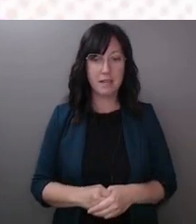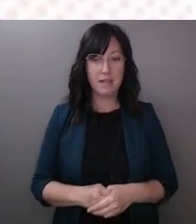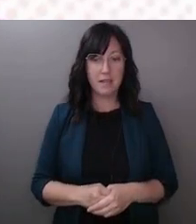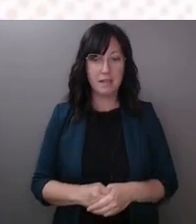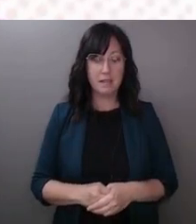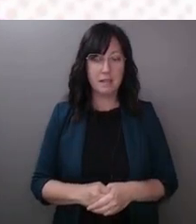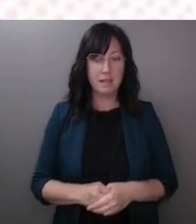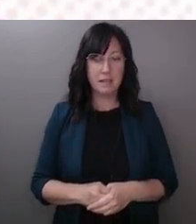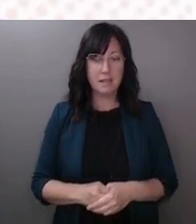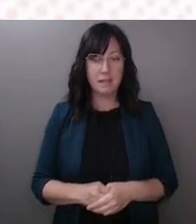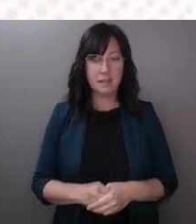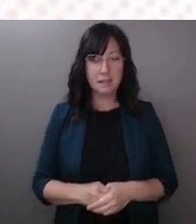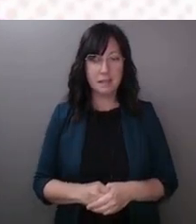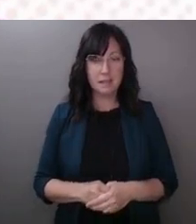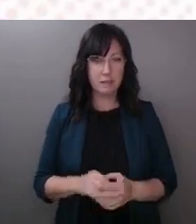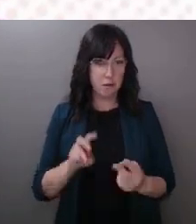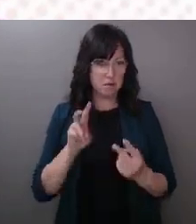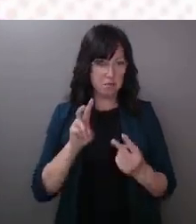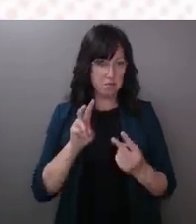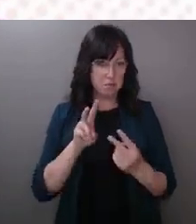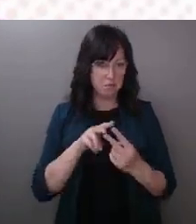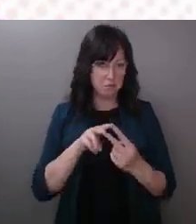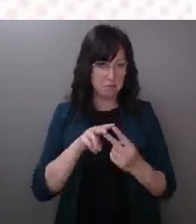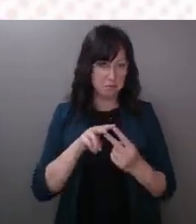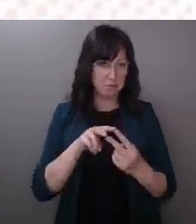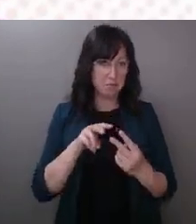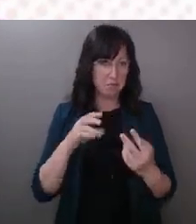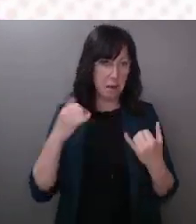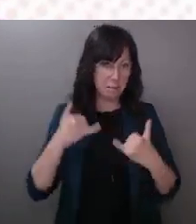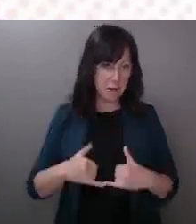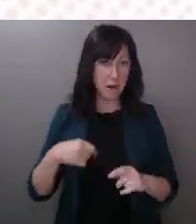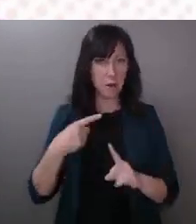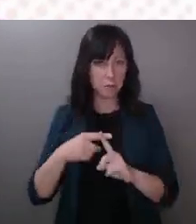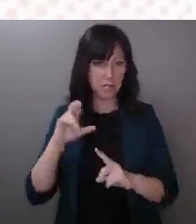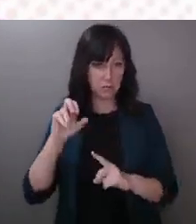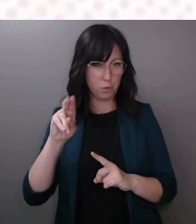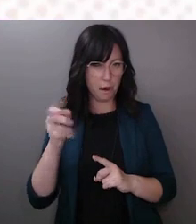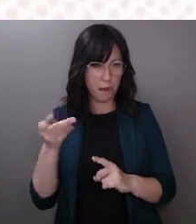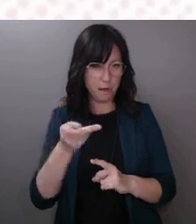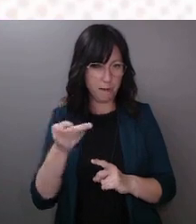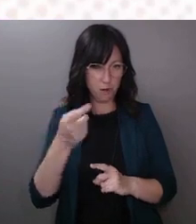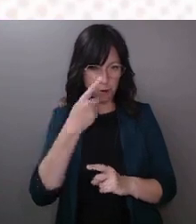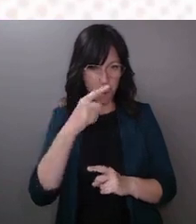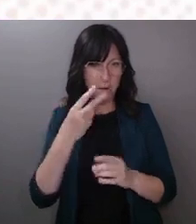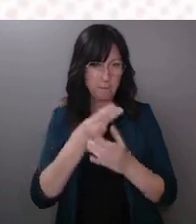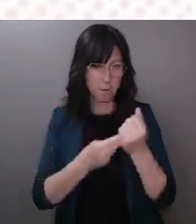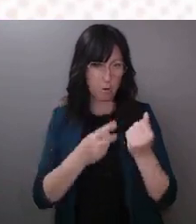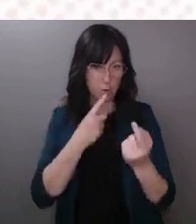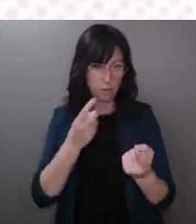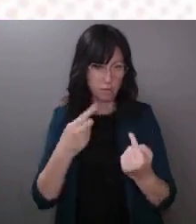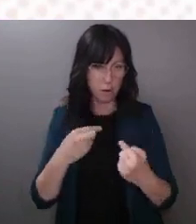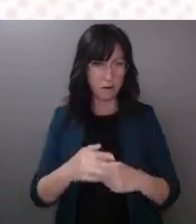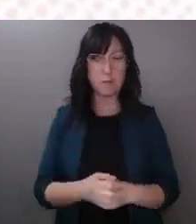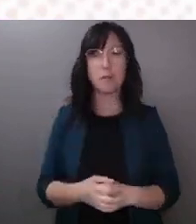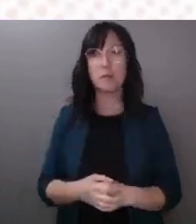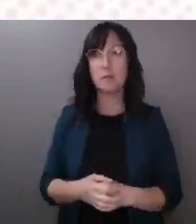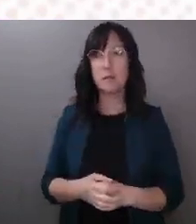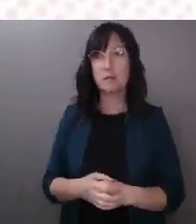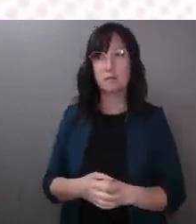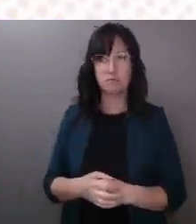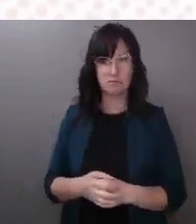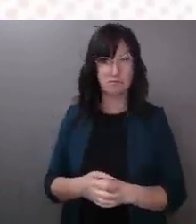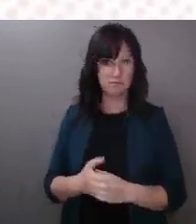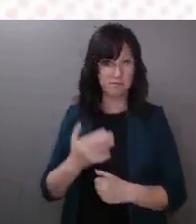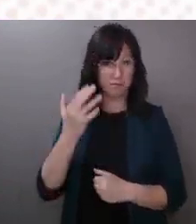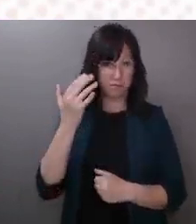is for both Madame Emilcar and Mayor Sutcliffe. I'd like to hear from both of you on this. Why should riders trust that